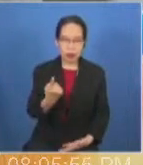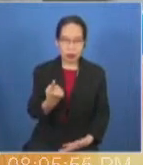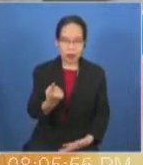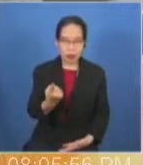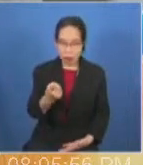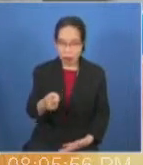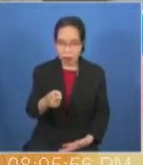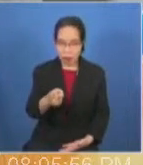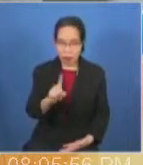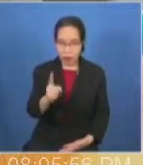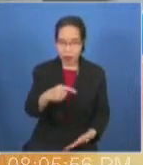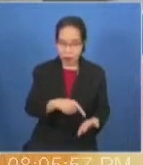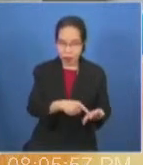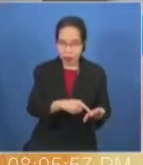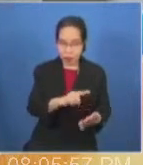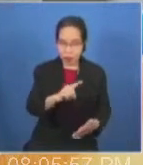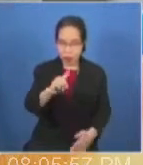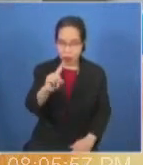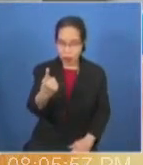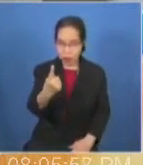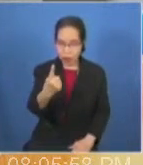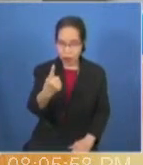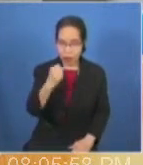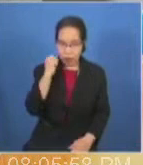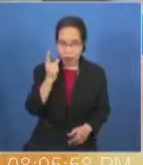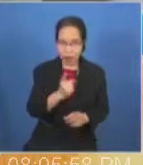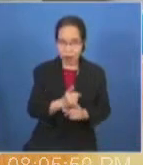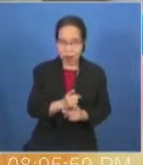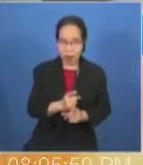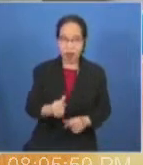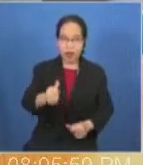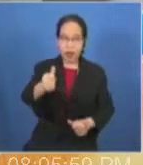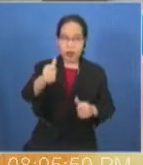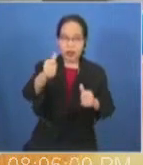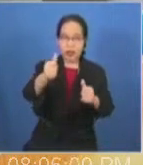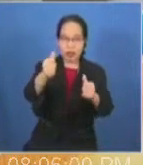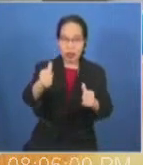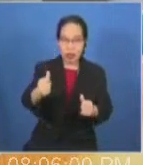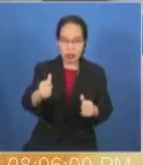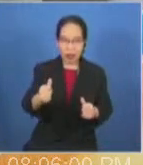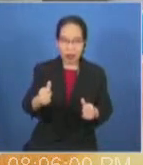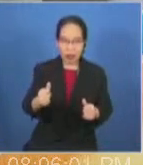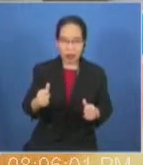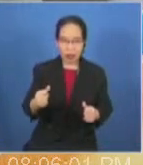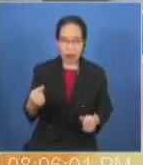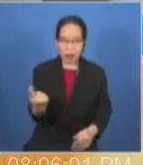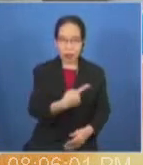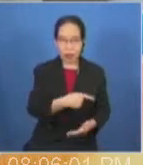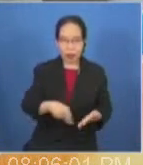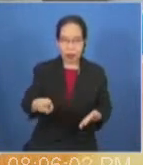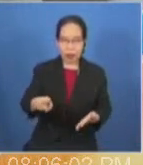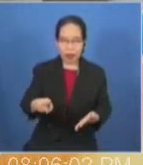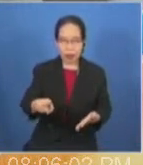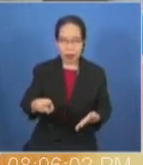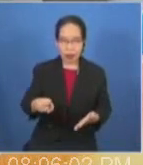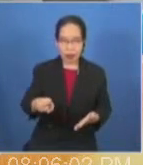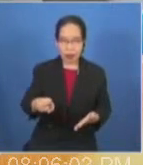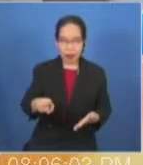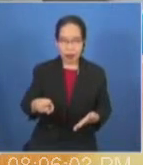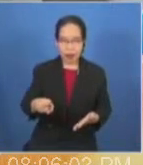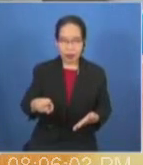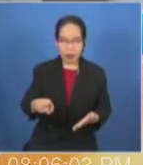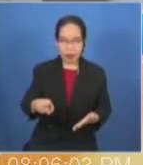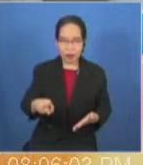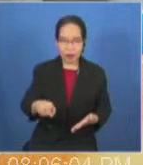Is this all, Mrs.? Yes. It's okay, we'll just pay for it.